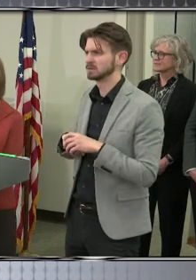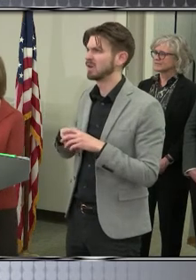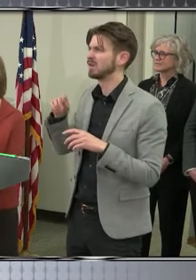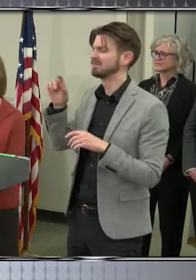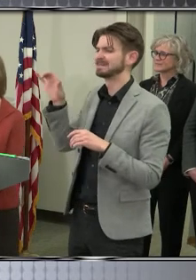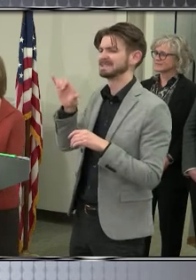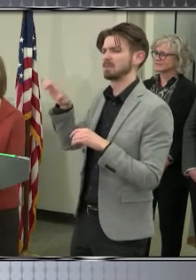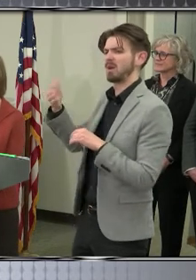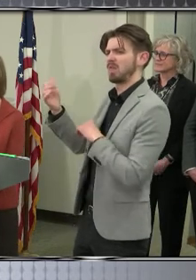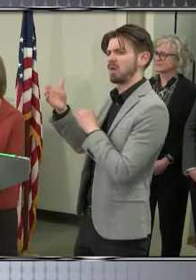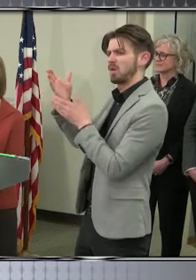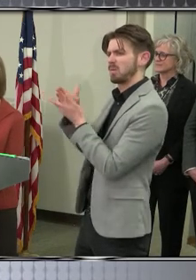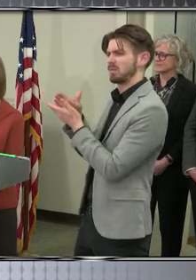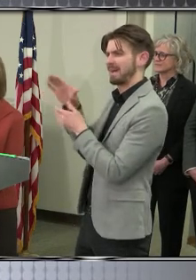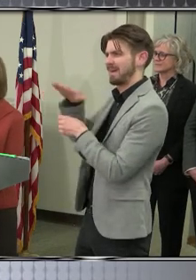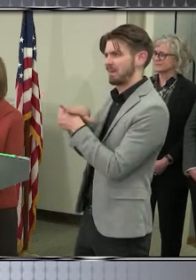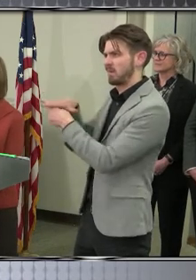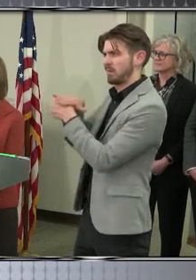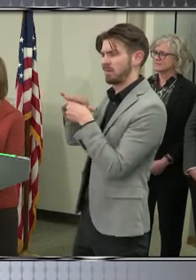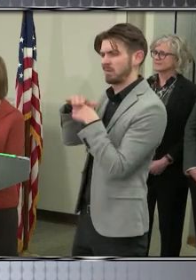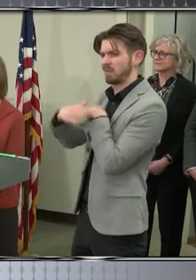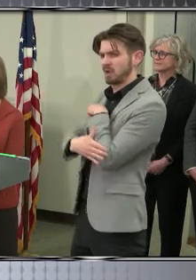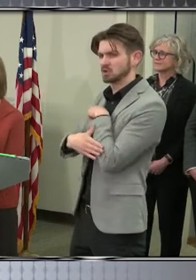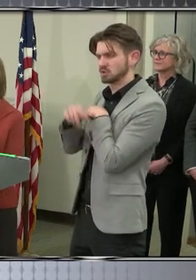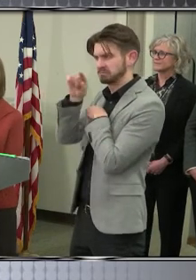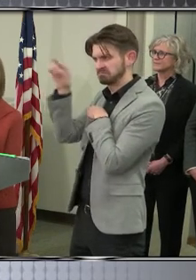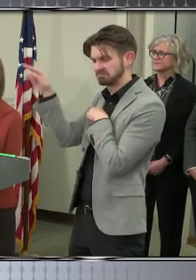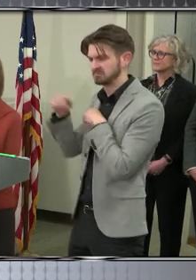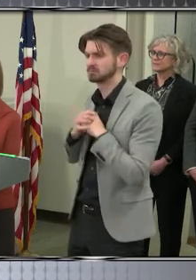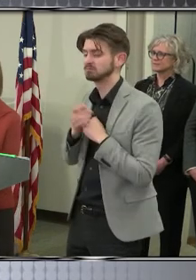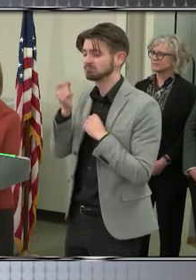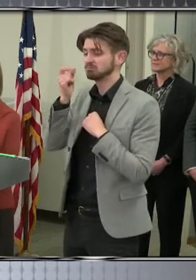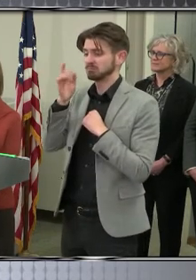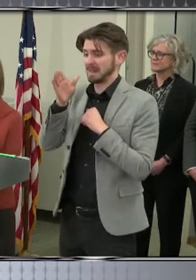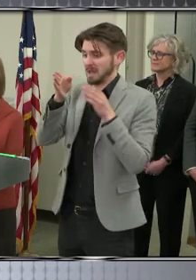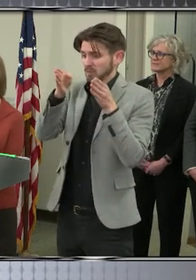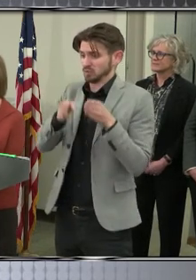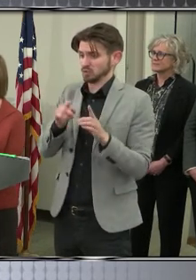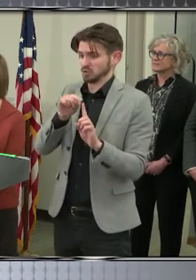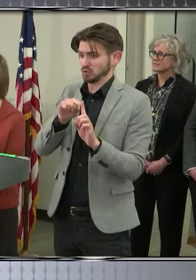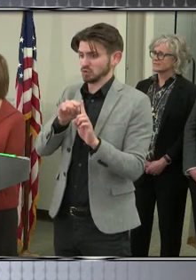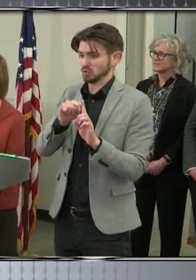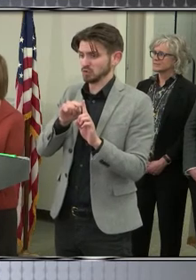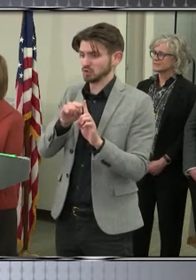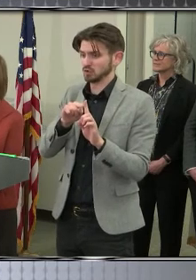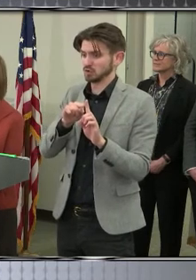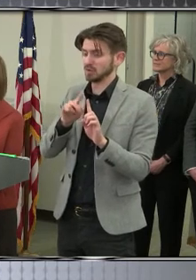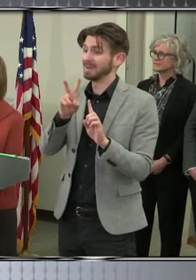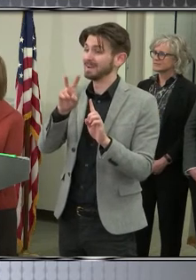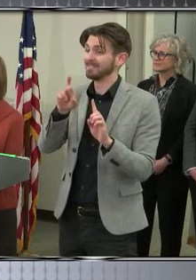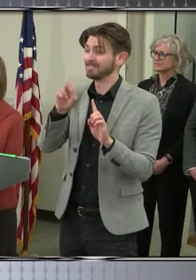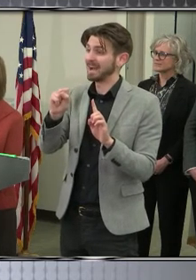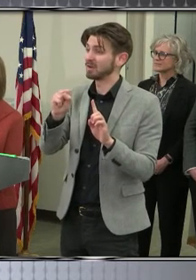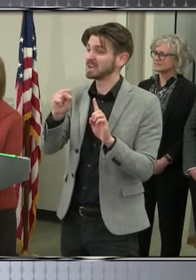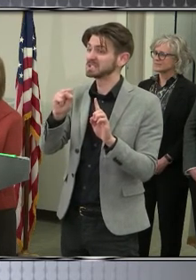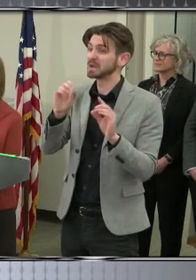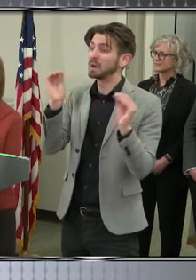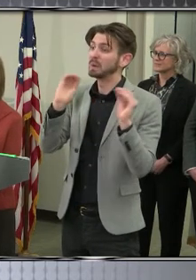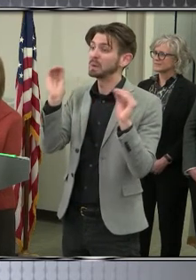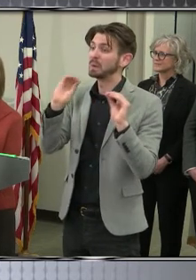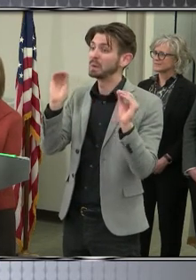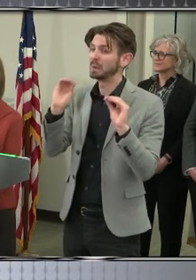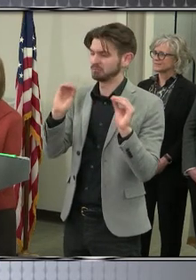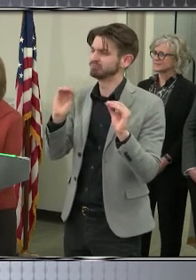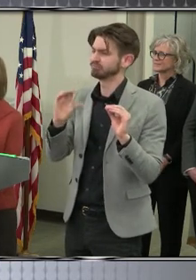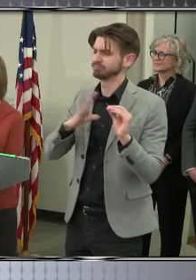given that guidance at this point in time. Once that person is clear of the virus, then we would say that they can come out of